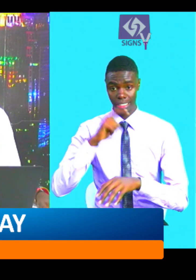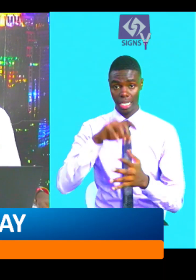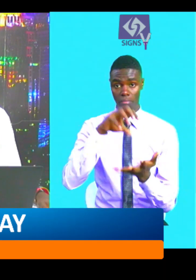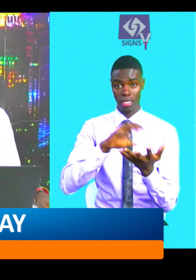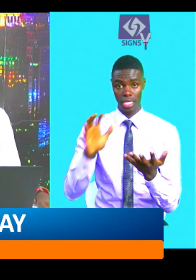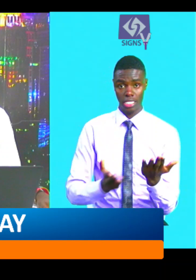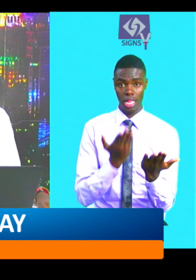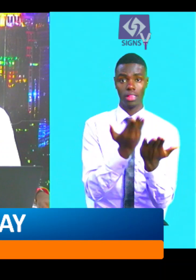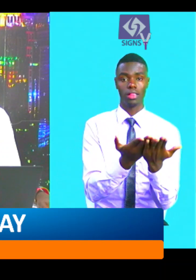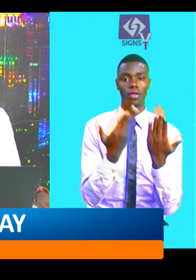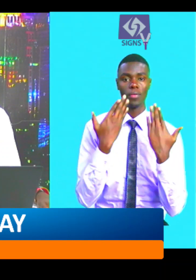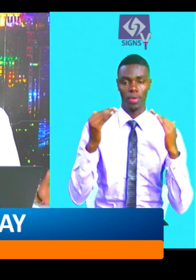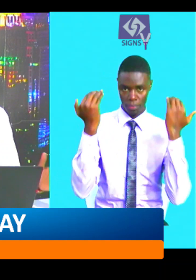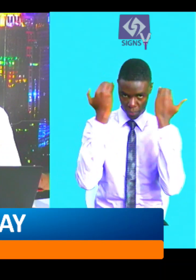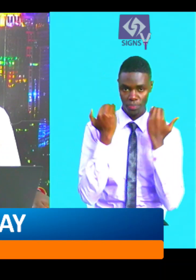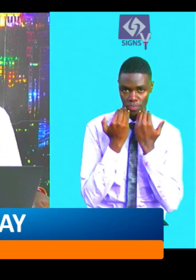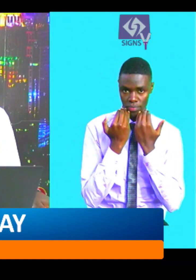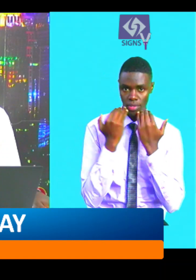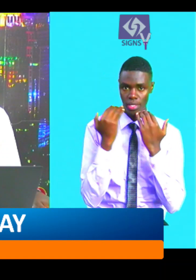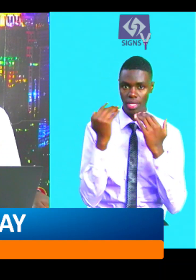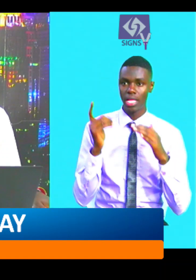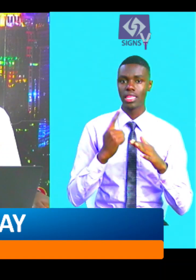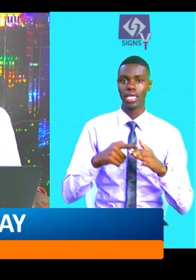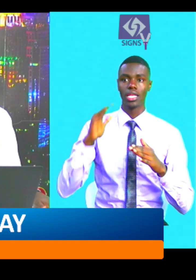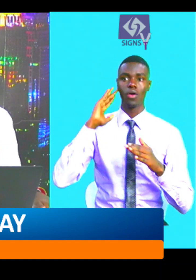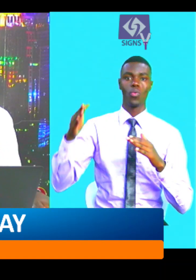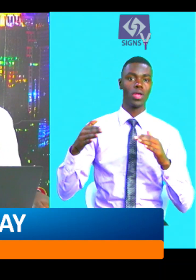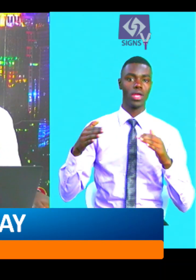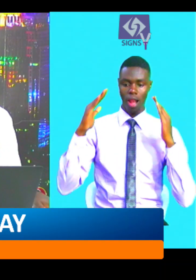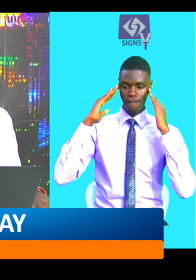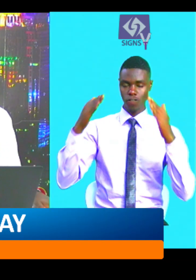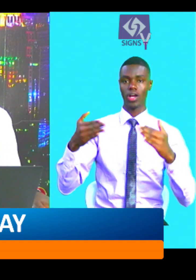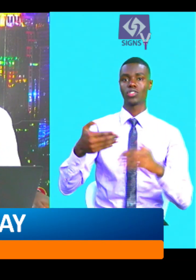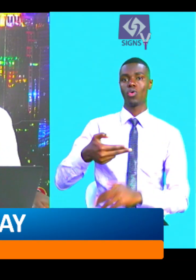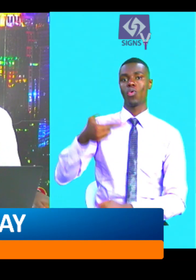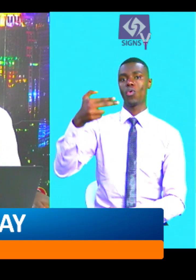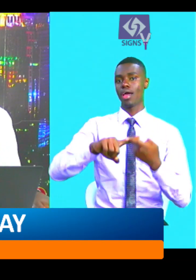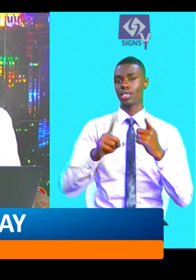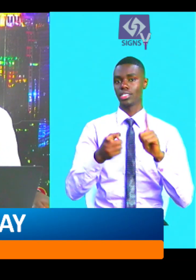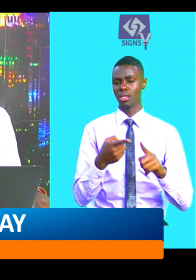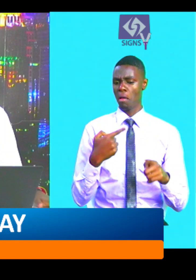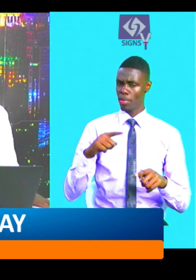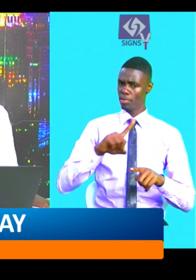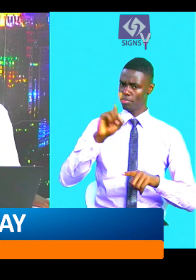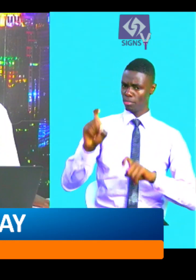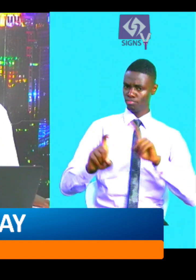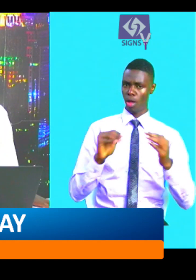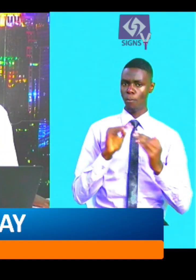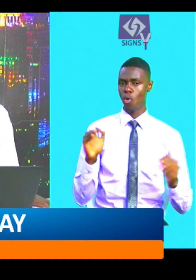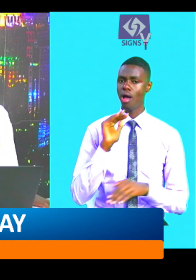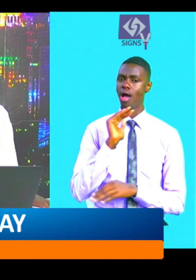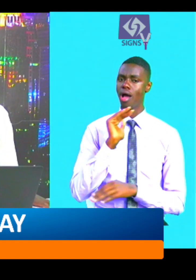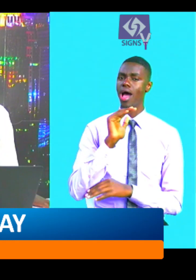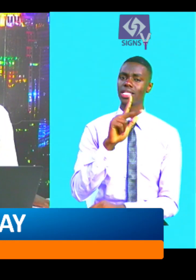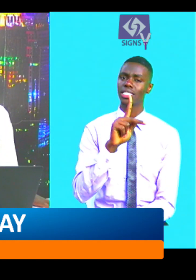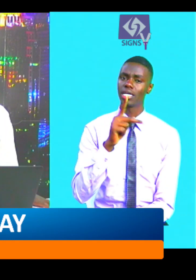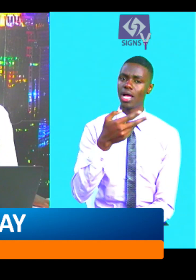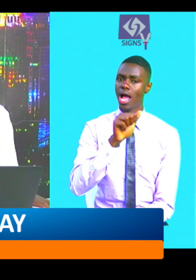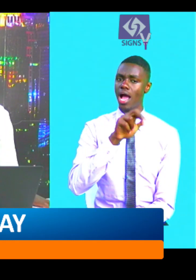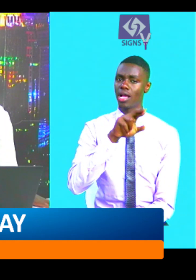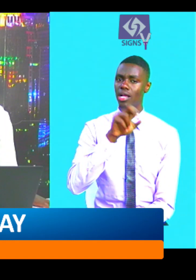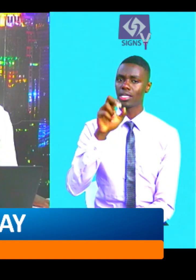the international community watches. Yes. And I don't think anyone will prejudice their career because of